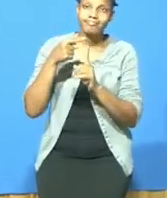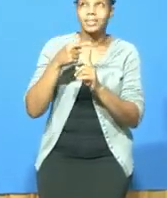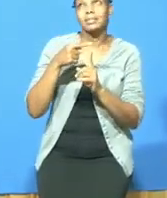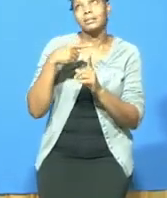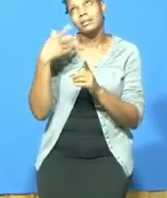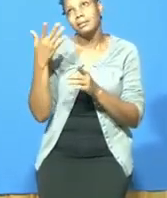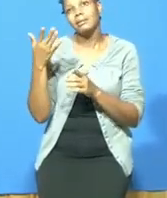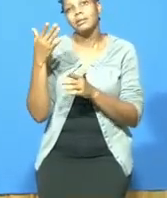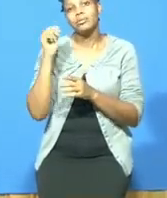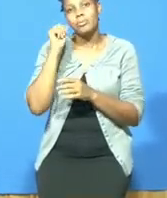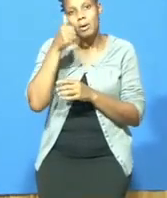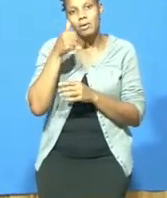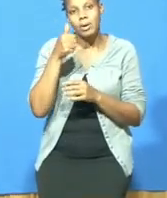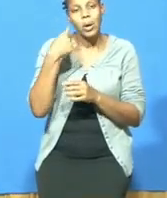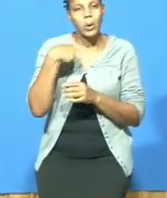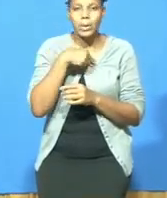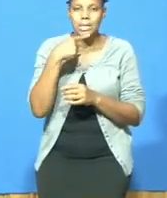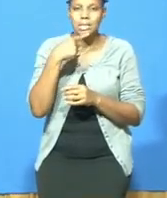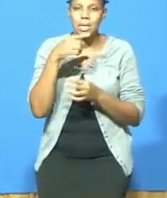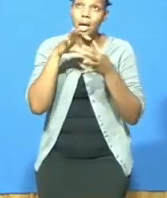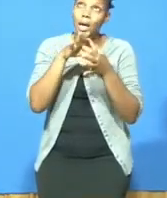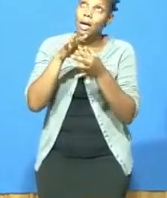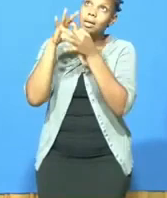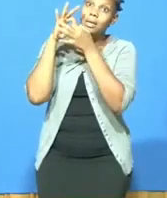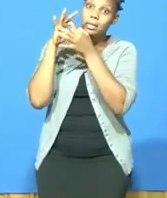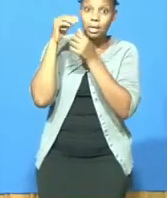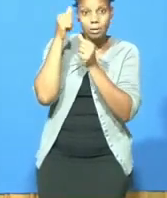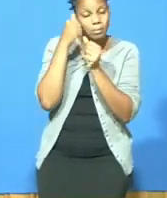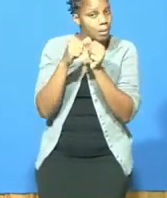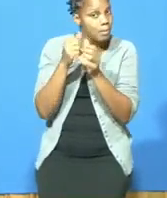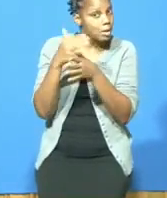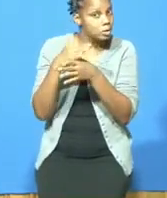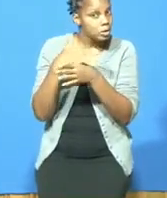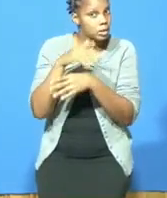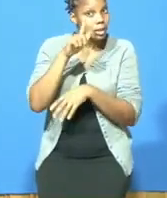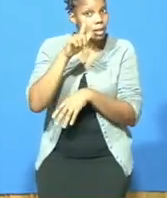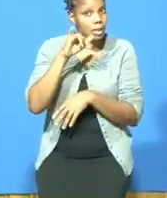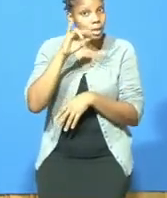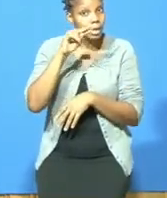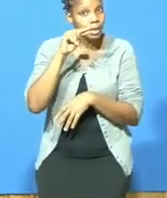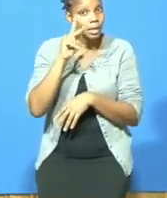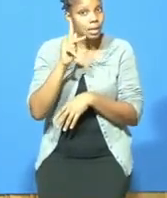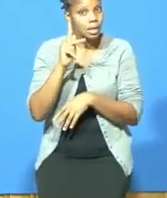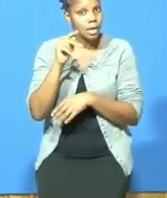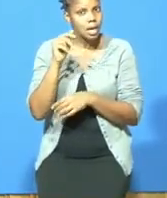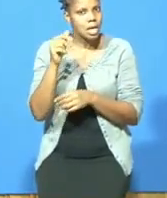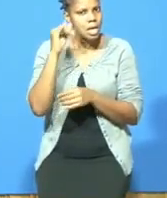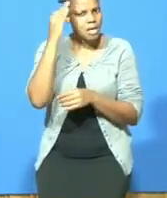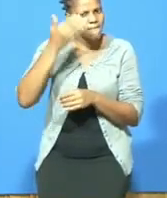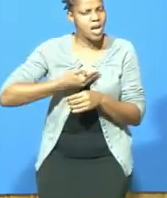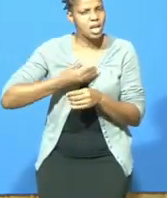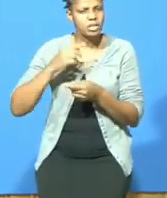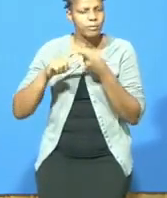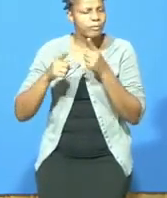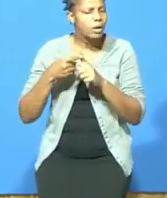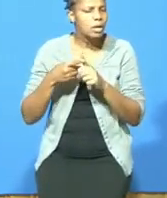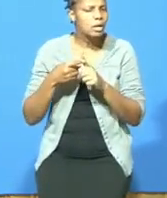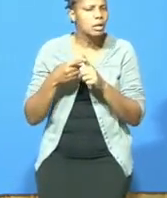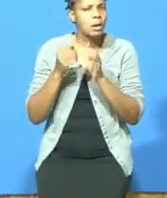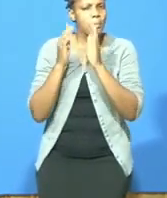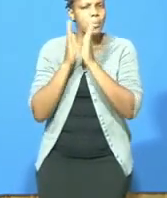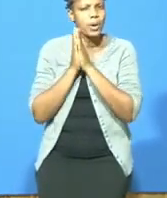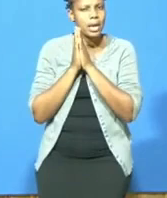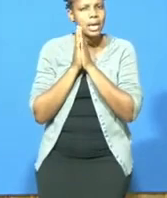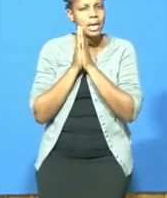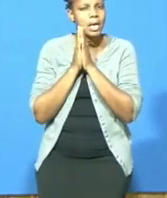to you, stay connected. Remember, share the link, invite a friend, and remember, pray